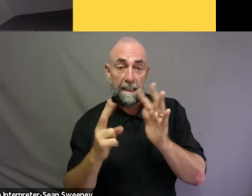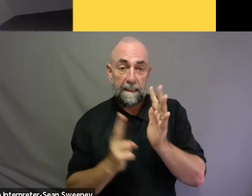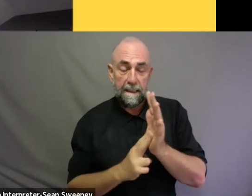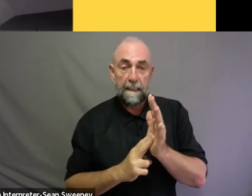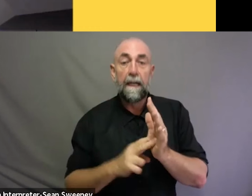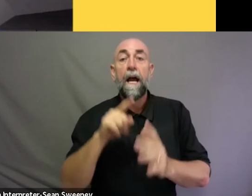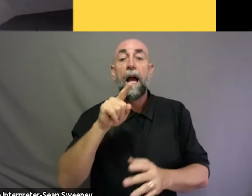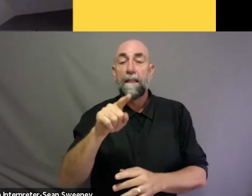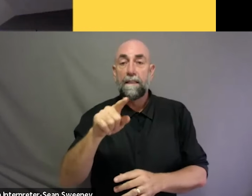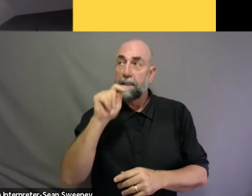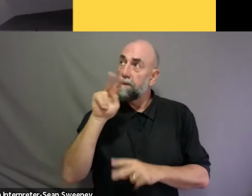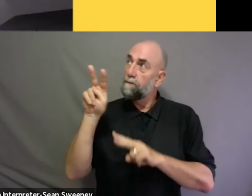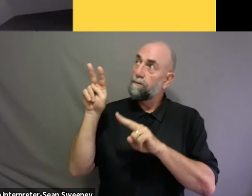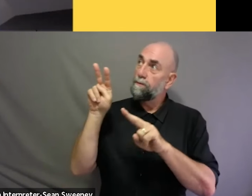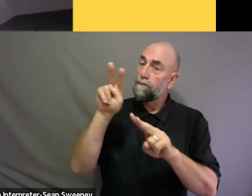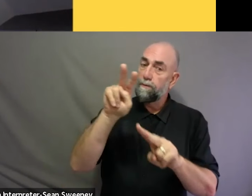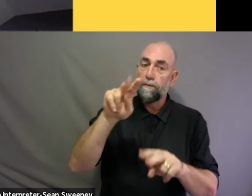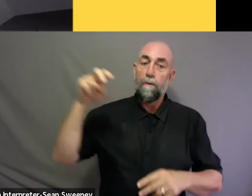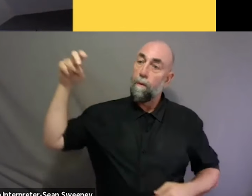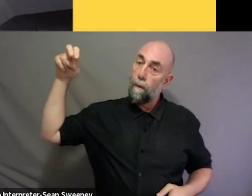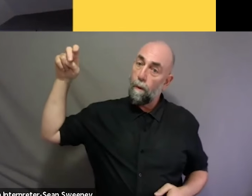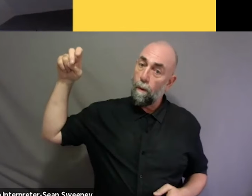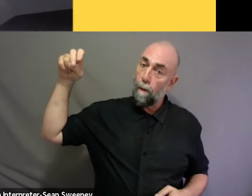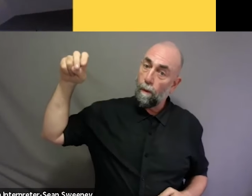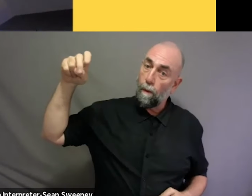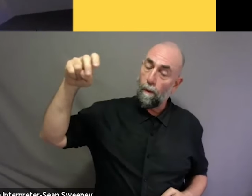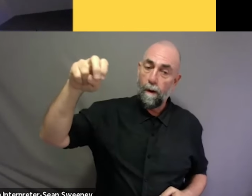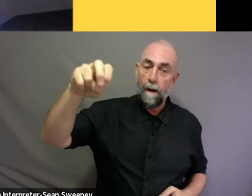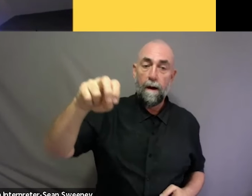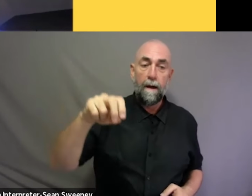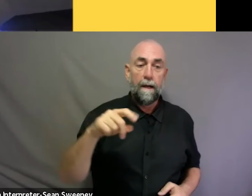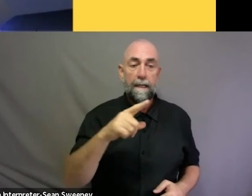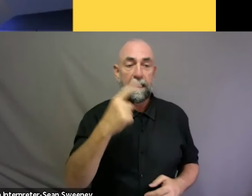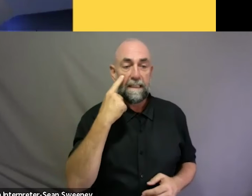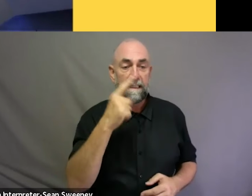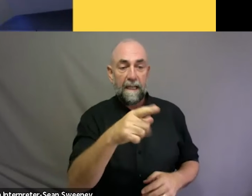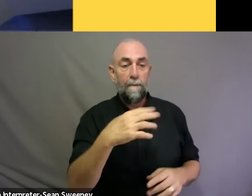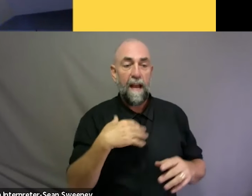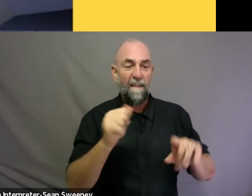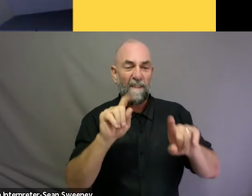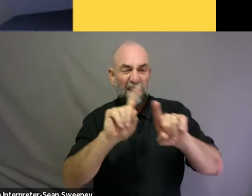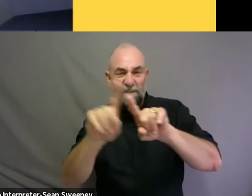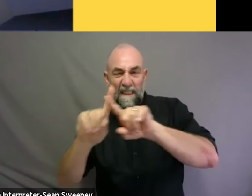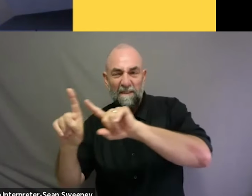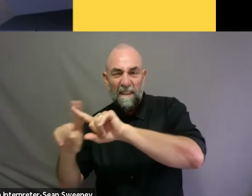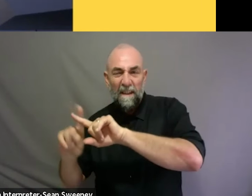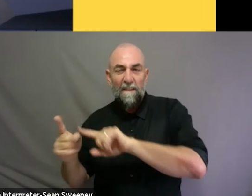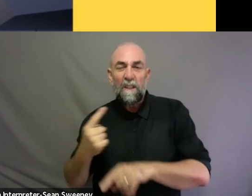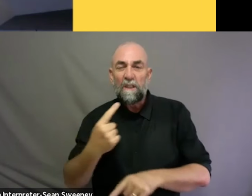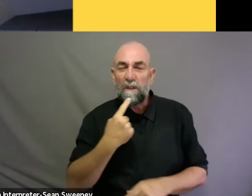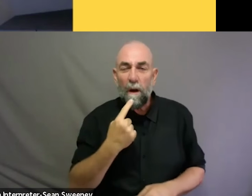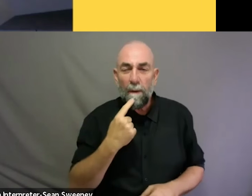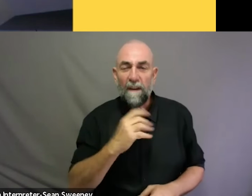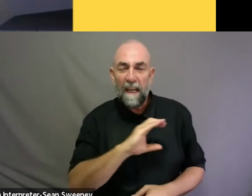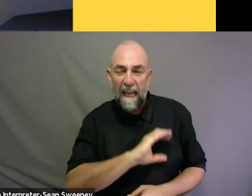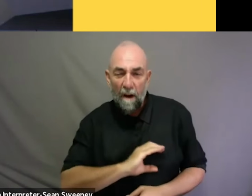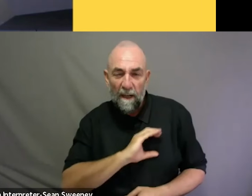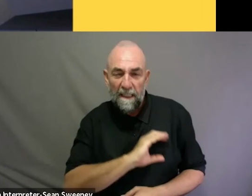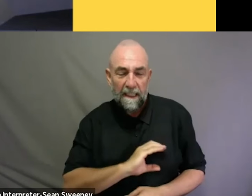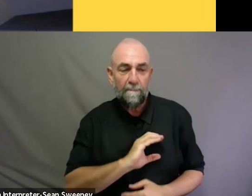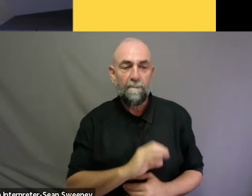Harbour, so individual characters. You can see Betty Berger, Gadgetron, and so on.